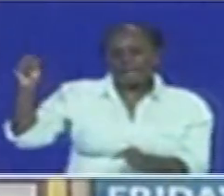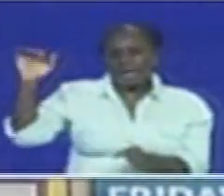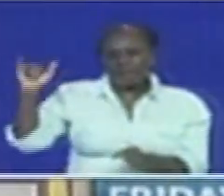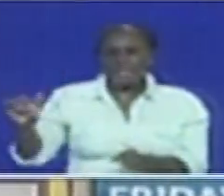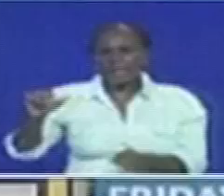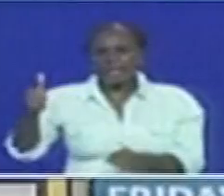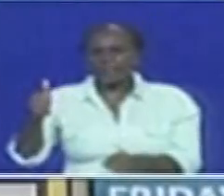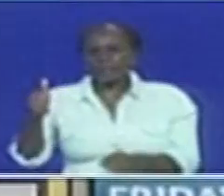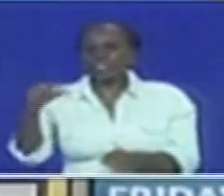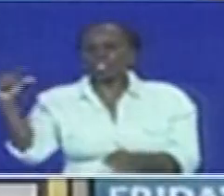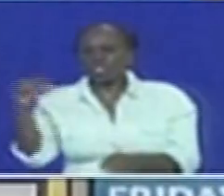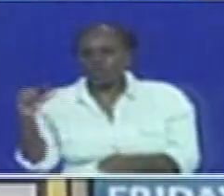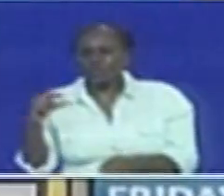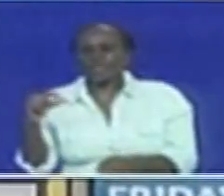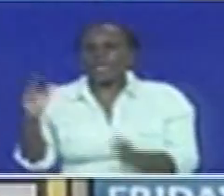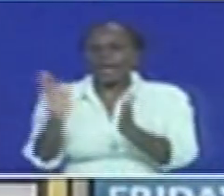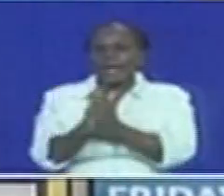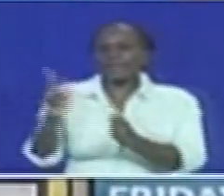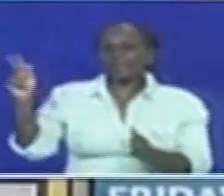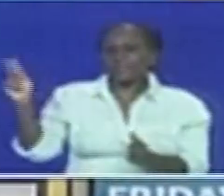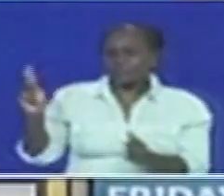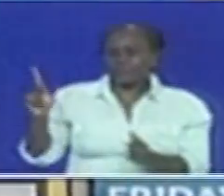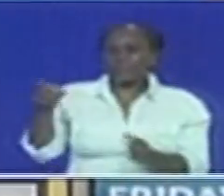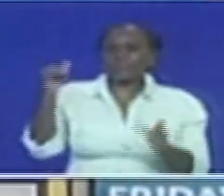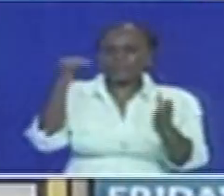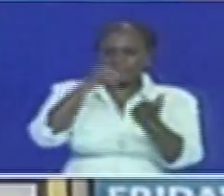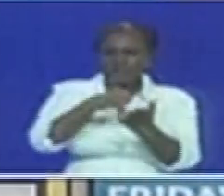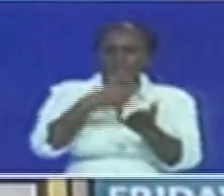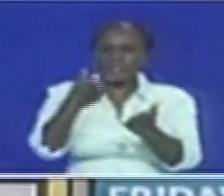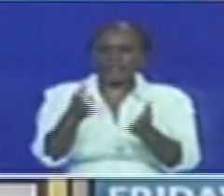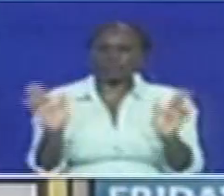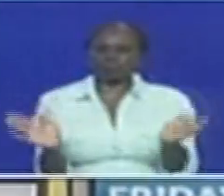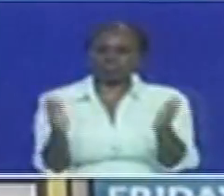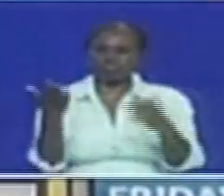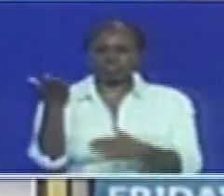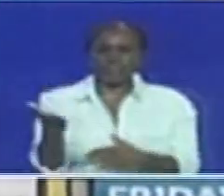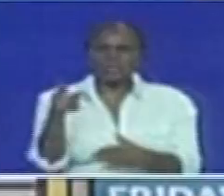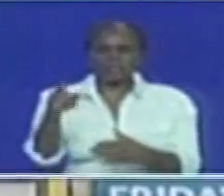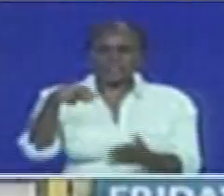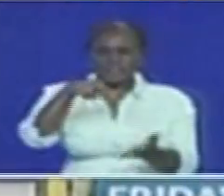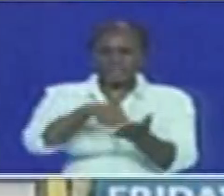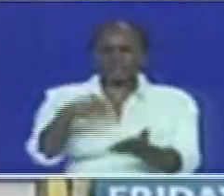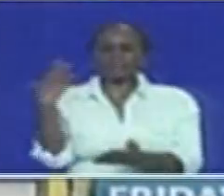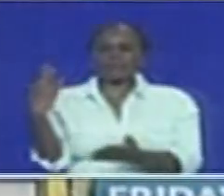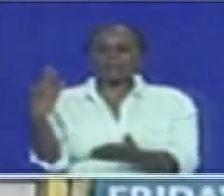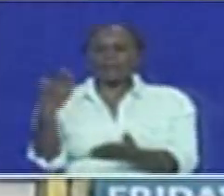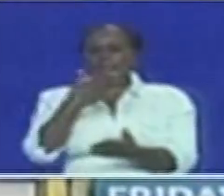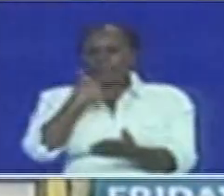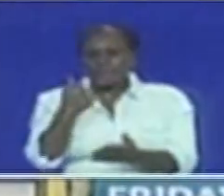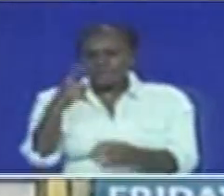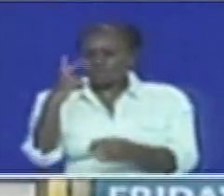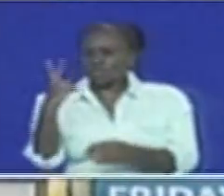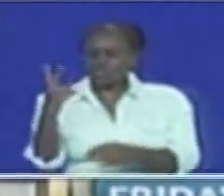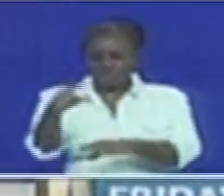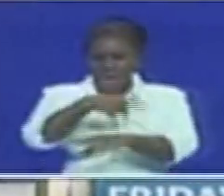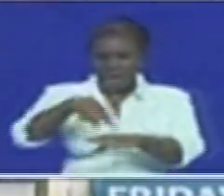Sami Kipyego, and Geoffrey Kipsang are the other key Kenyans. Kitwara starts as favorite as his best time stands at 2 hours, 5 minutes,